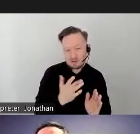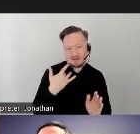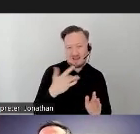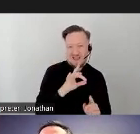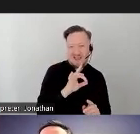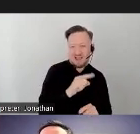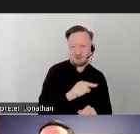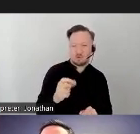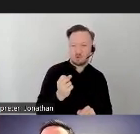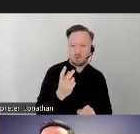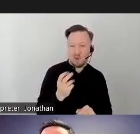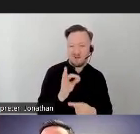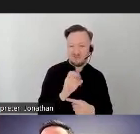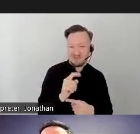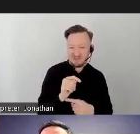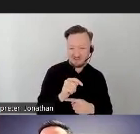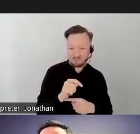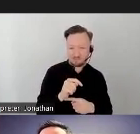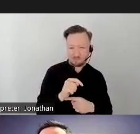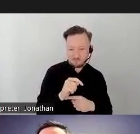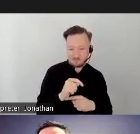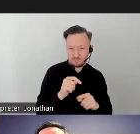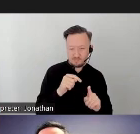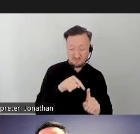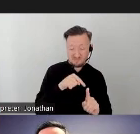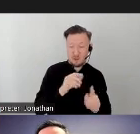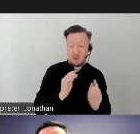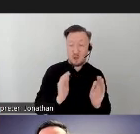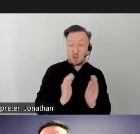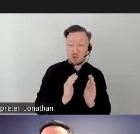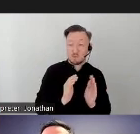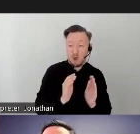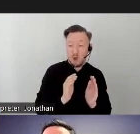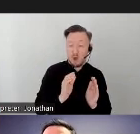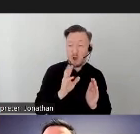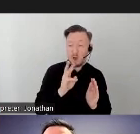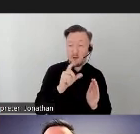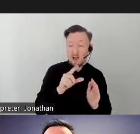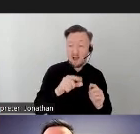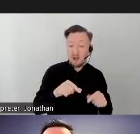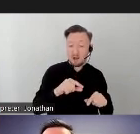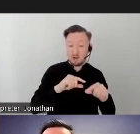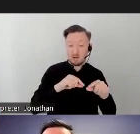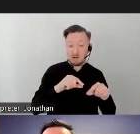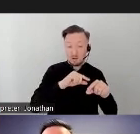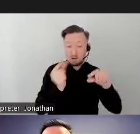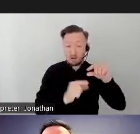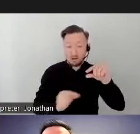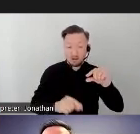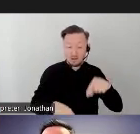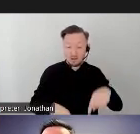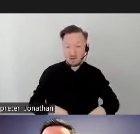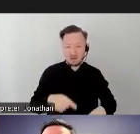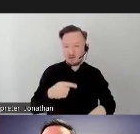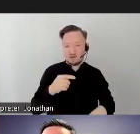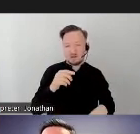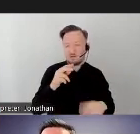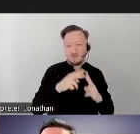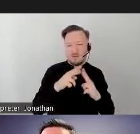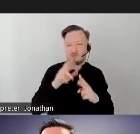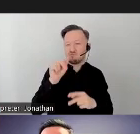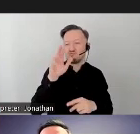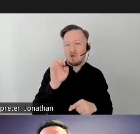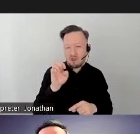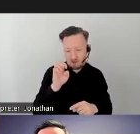long. And it's fairly uncommon to have cancer in your small bowel. Small bowel plays a major role in absorbing all